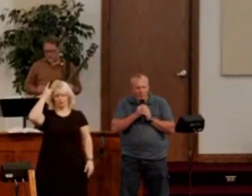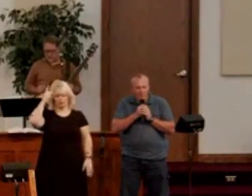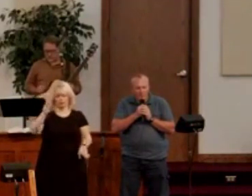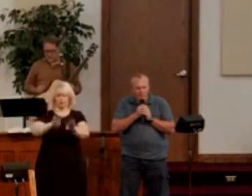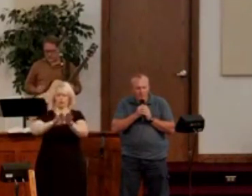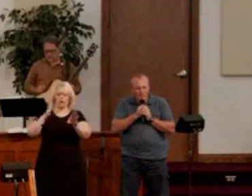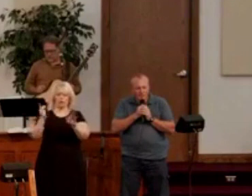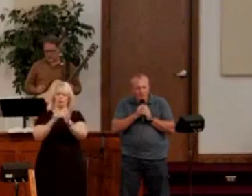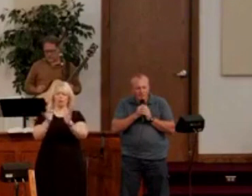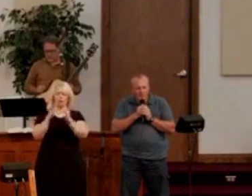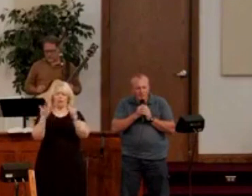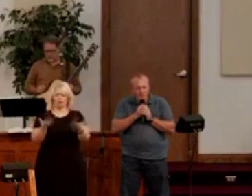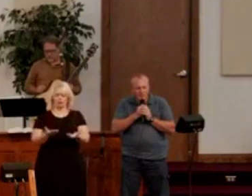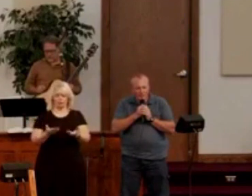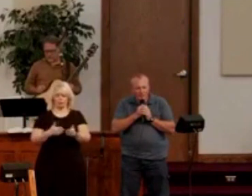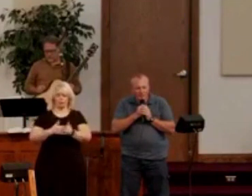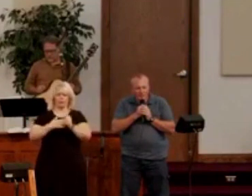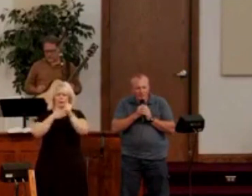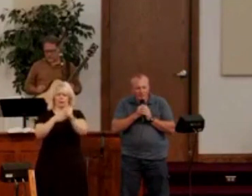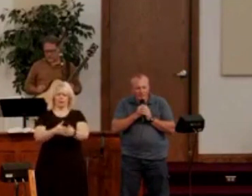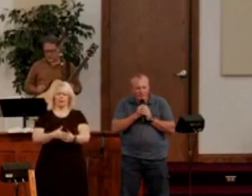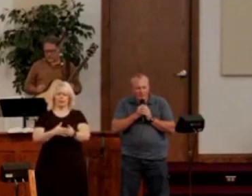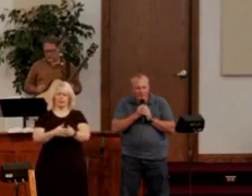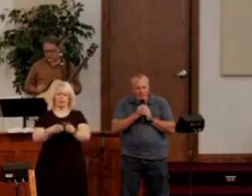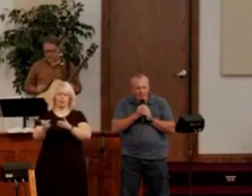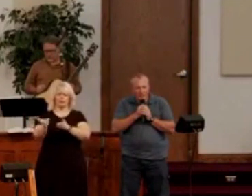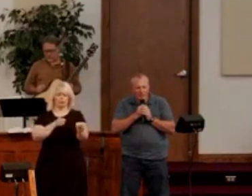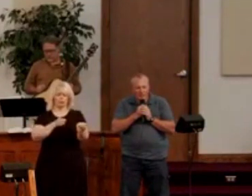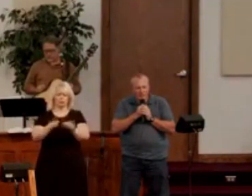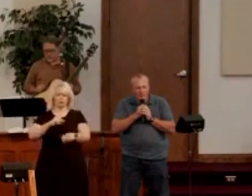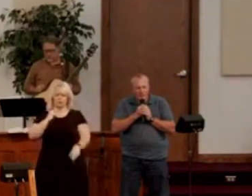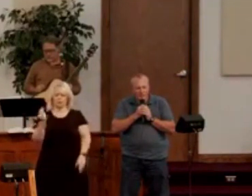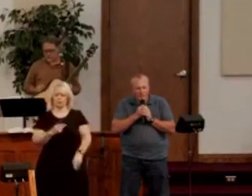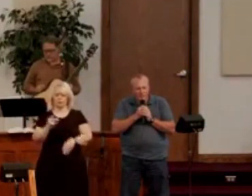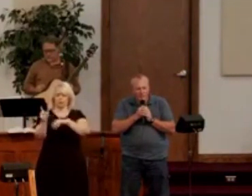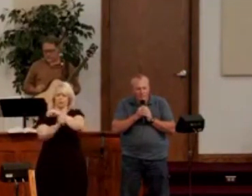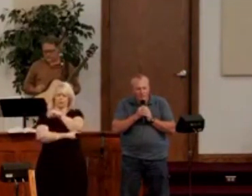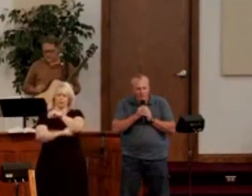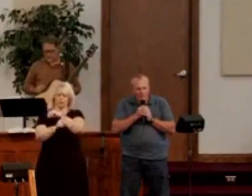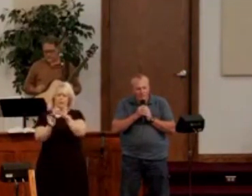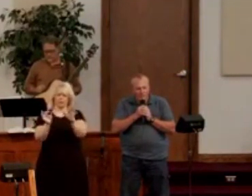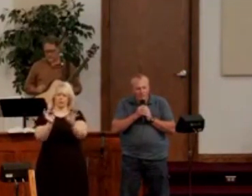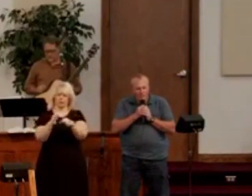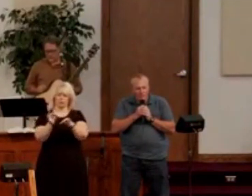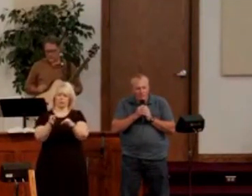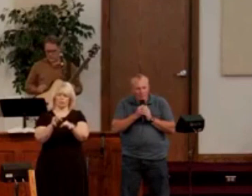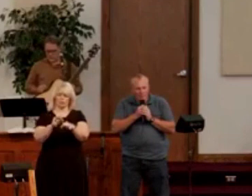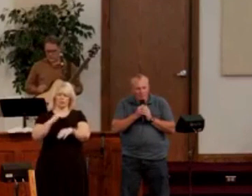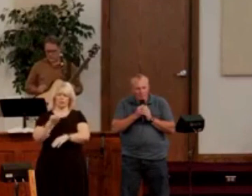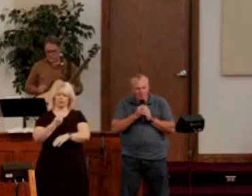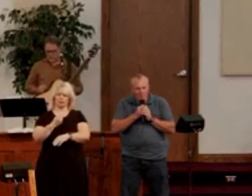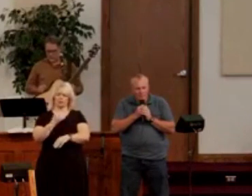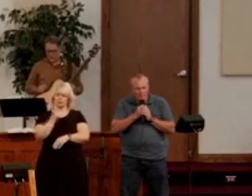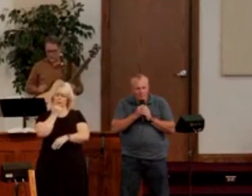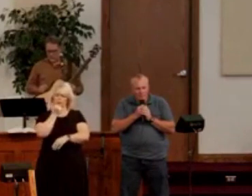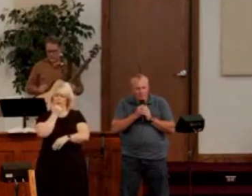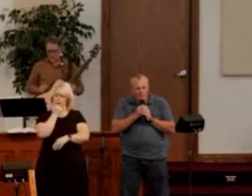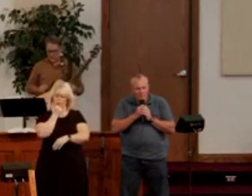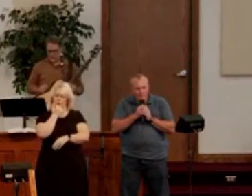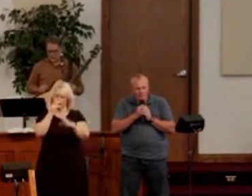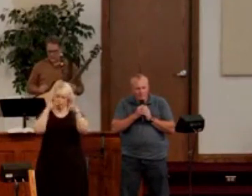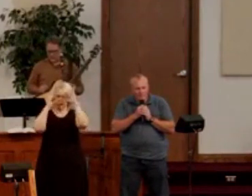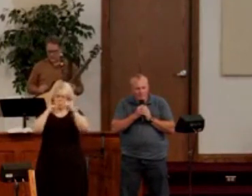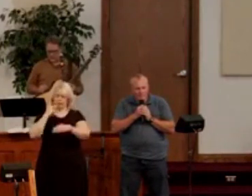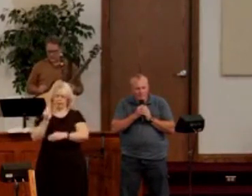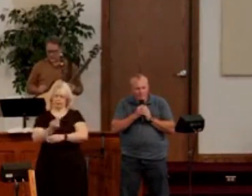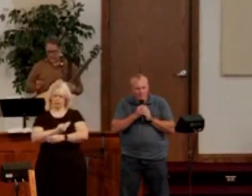the Bible, Lord, and they lead, guide, and direct us and correct us, Lord, when we are wrong, Lord, that they teach